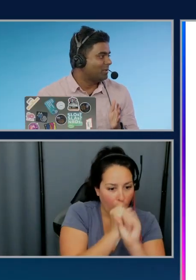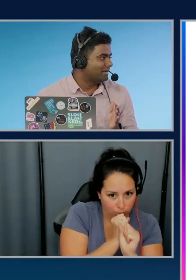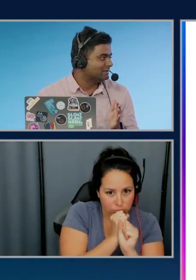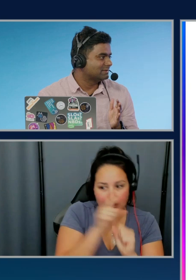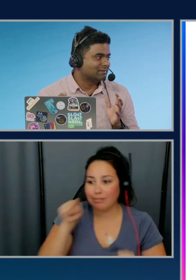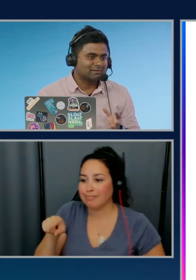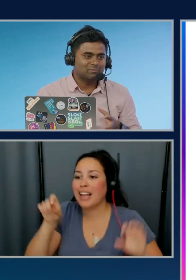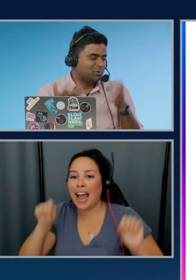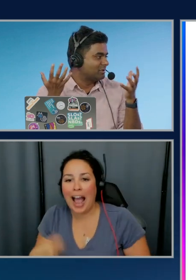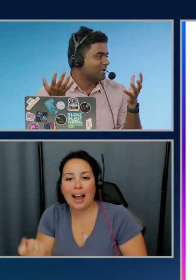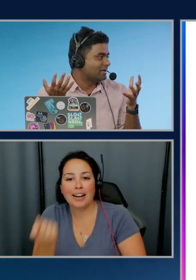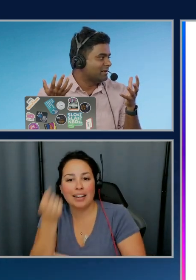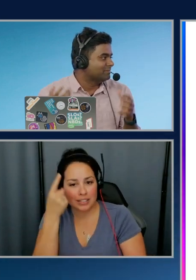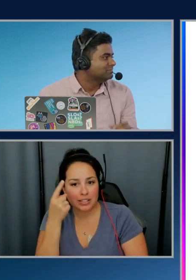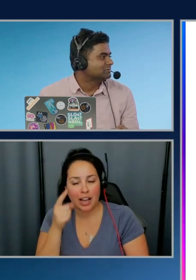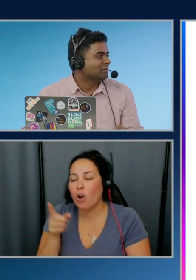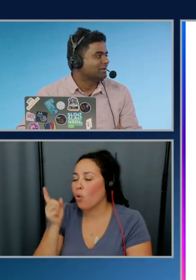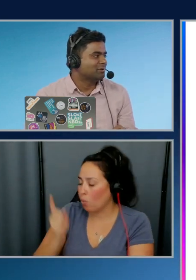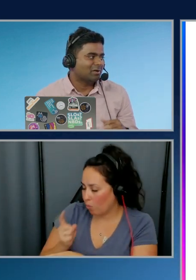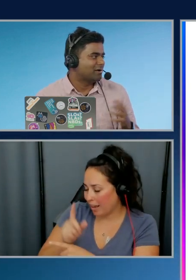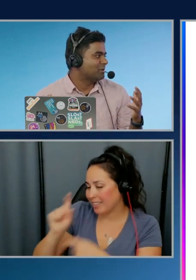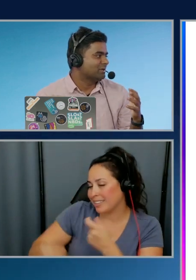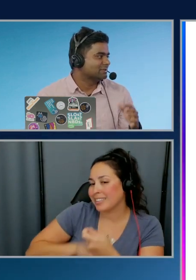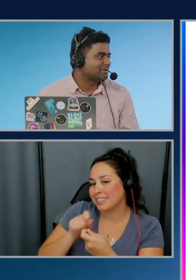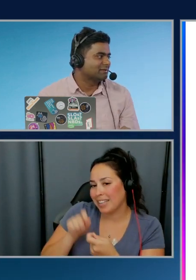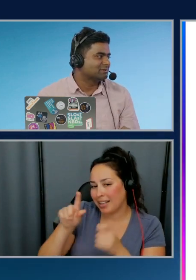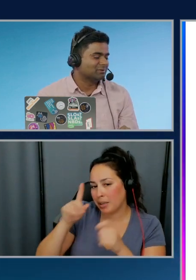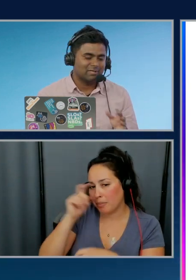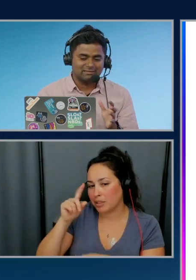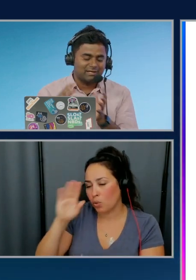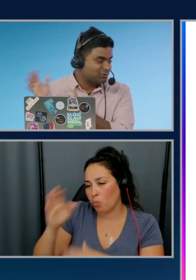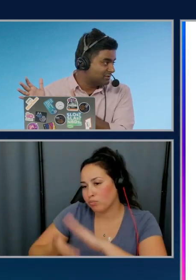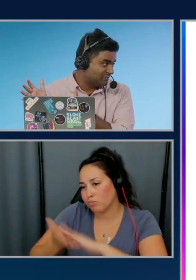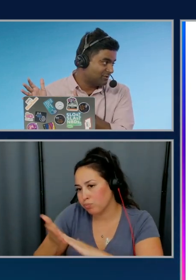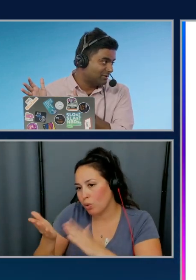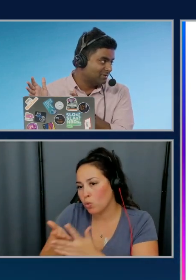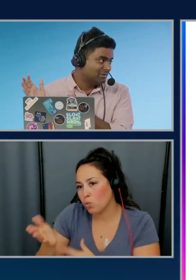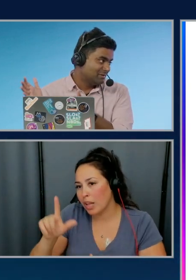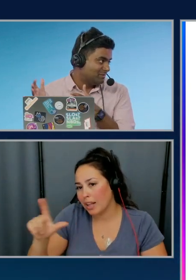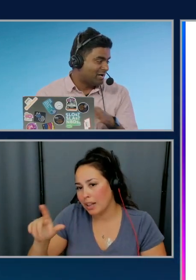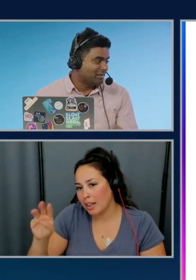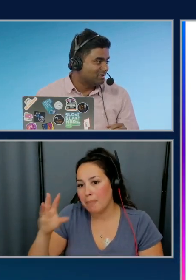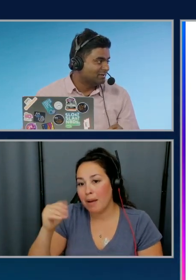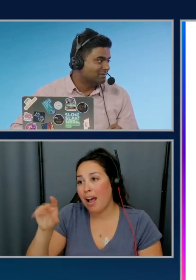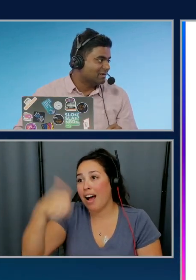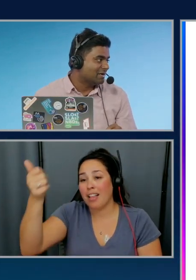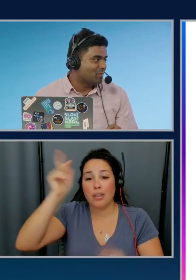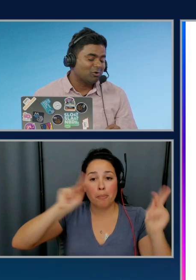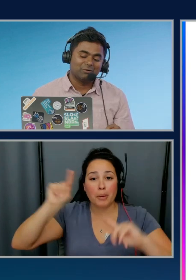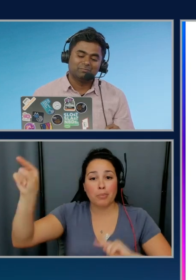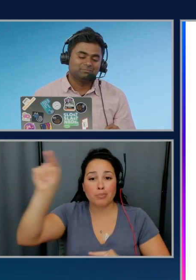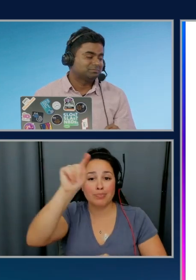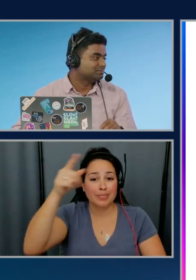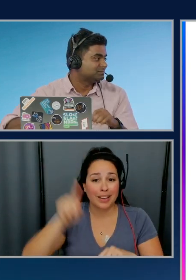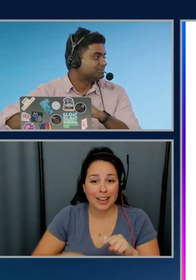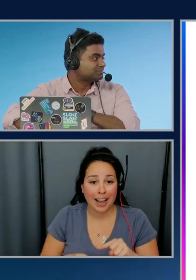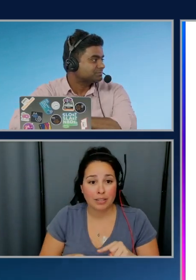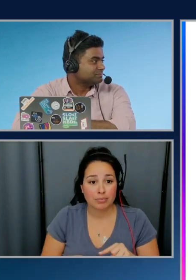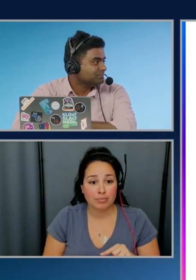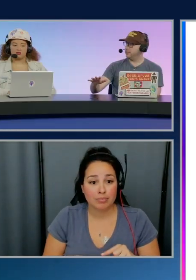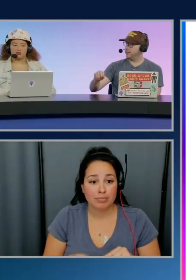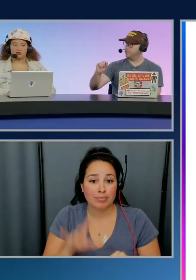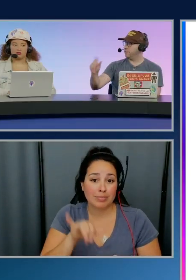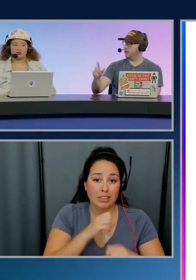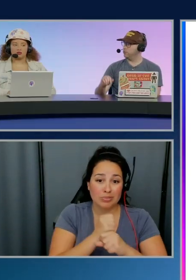model, waits, and then boot up the LLM, right? And no one else can. So that's the assurance for party B, the LLM owner. Anything changes in